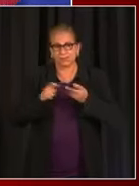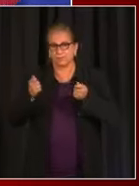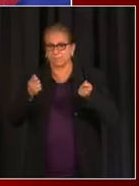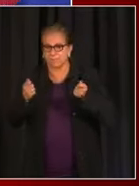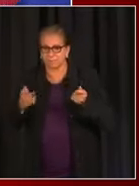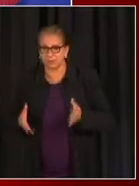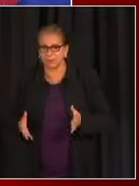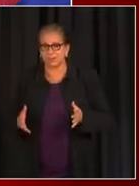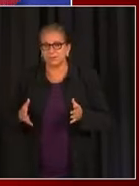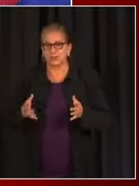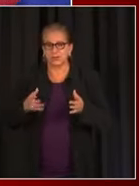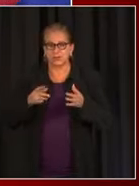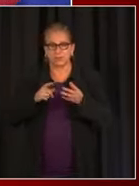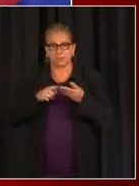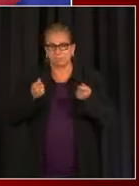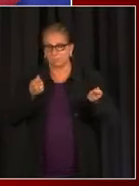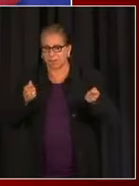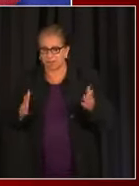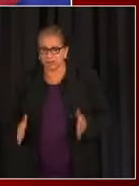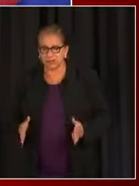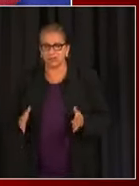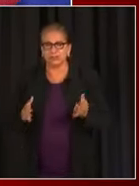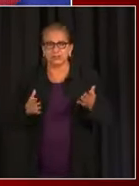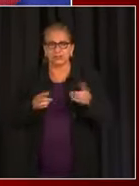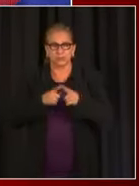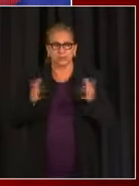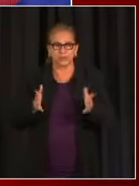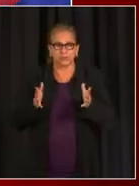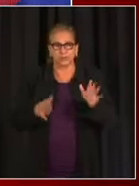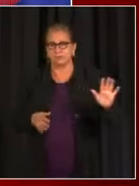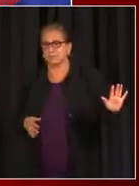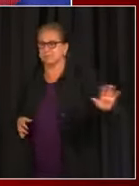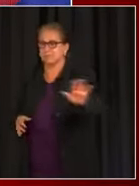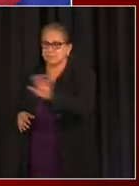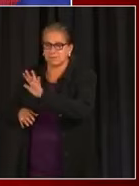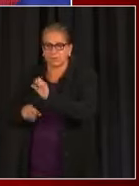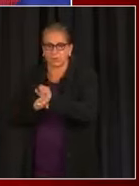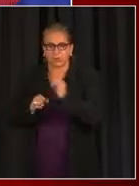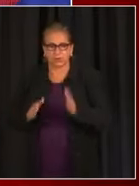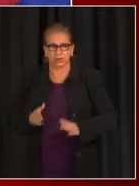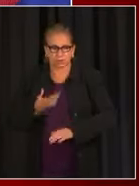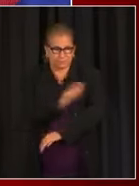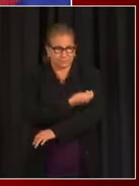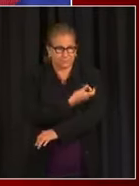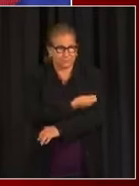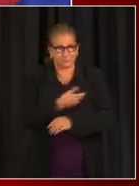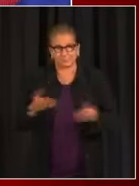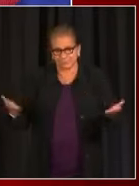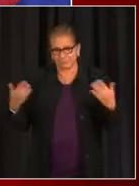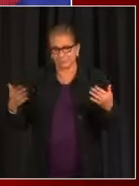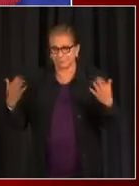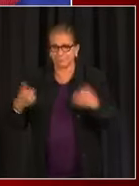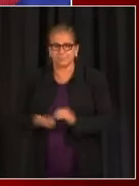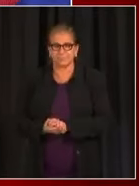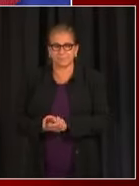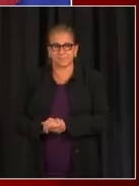out how we can do it in the best way, that our employees